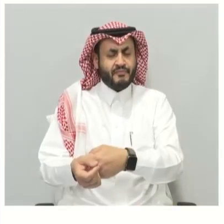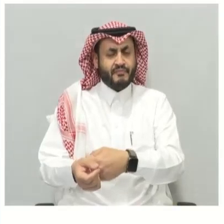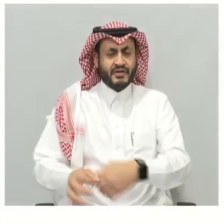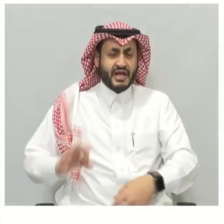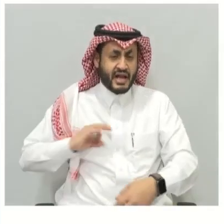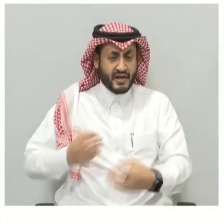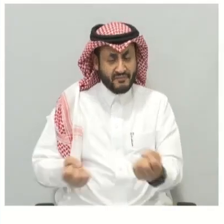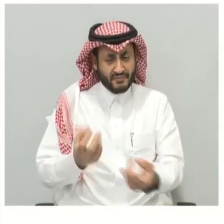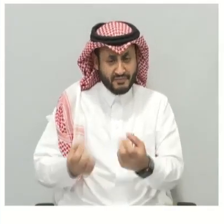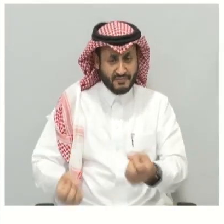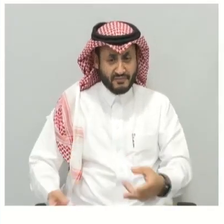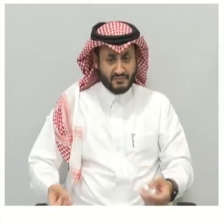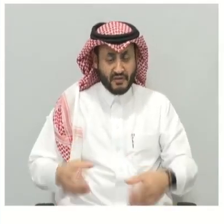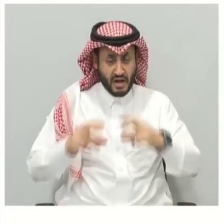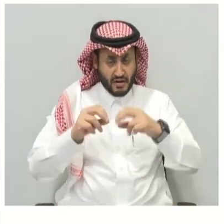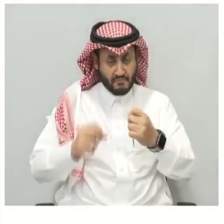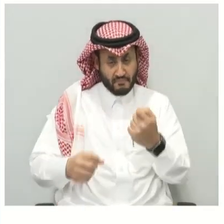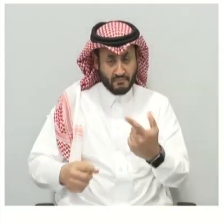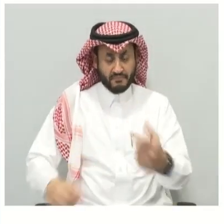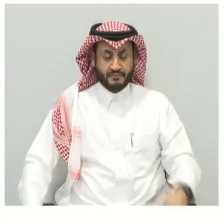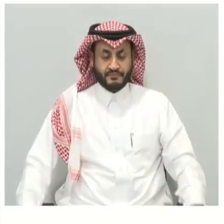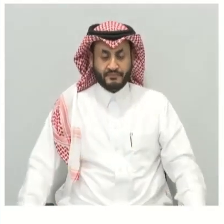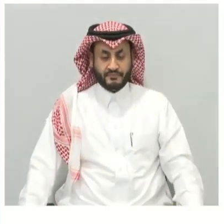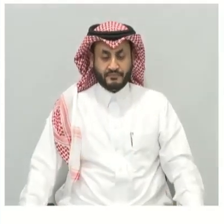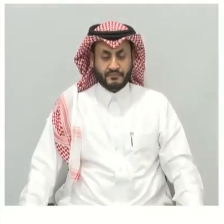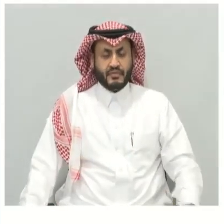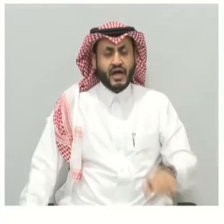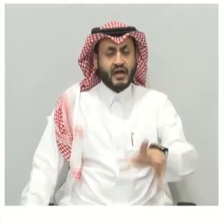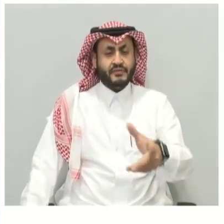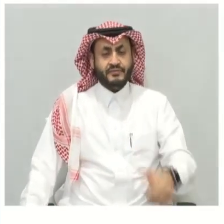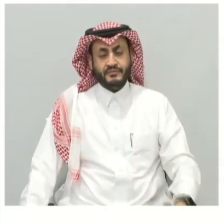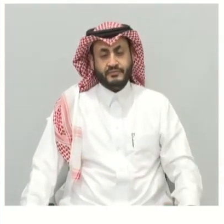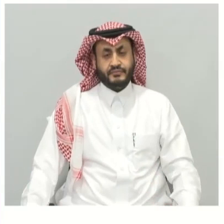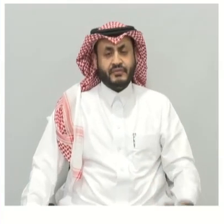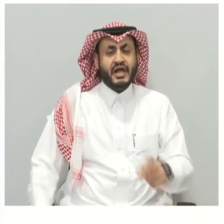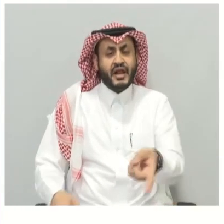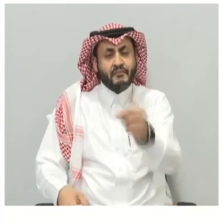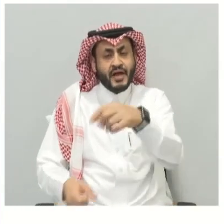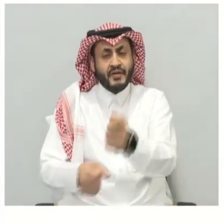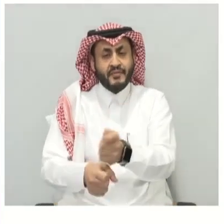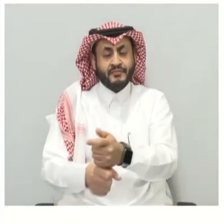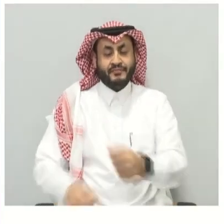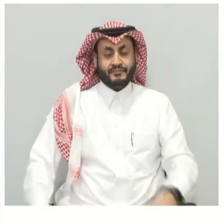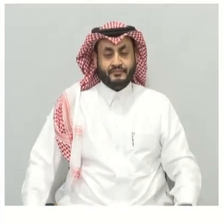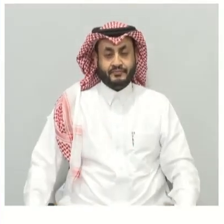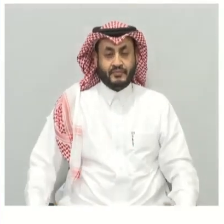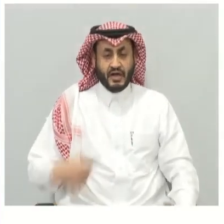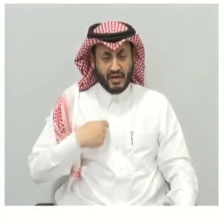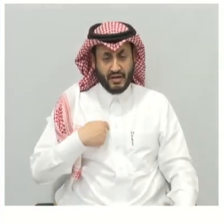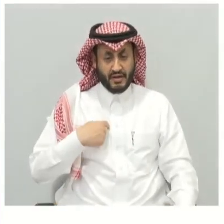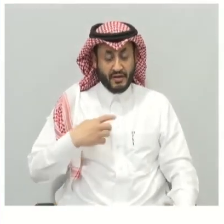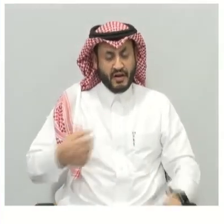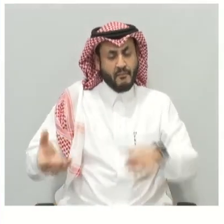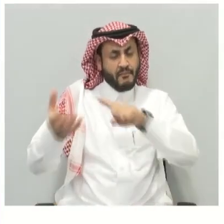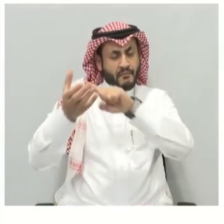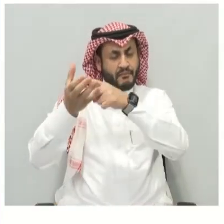cook. He makes the best sandwiches. What about you? What do you want to be? I want to be a